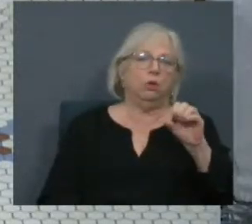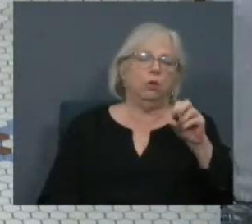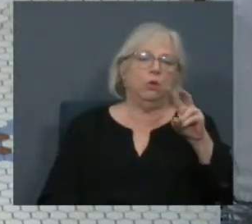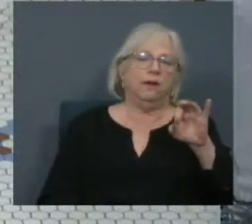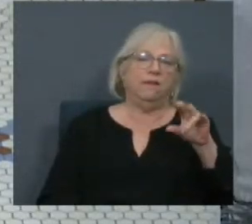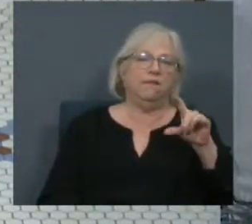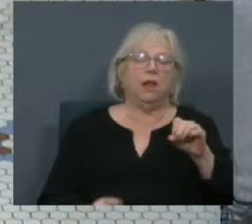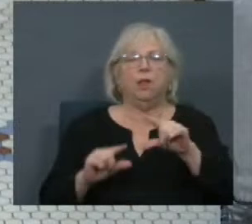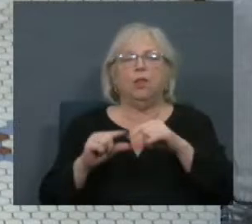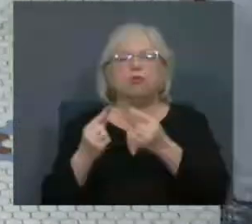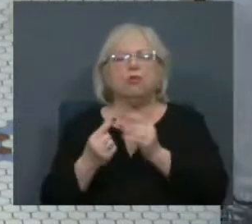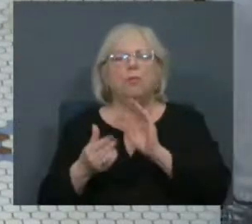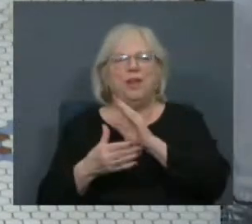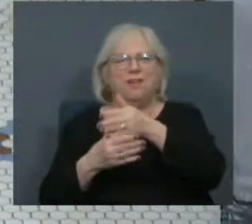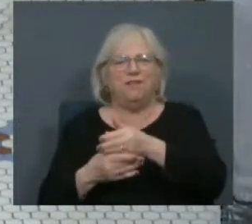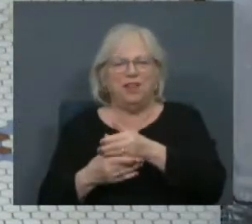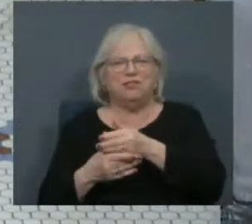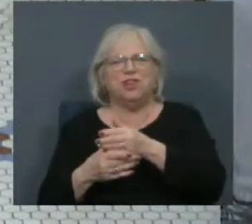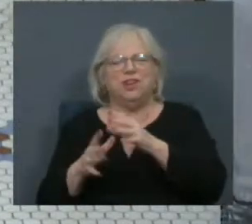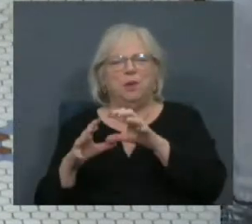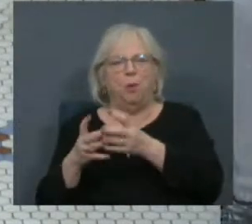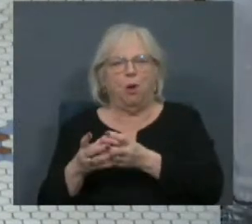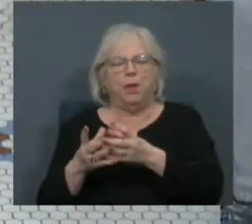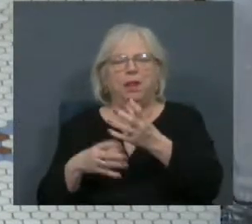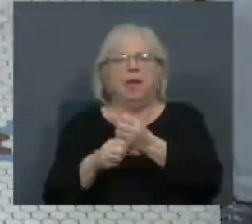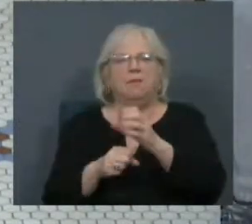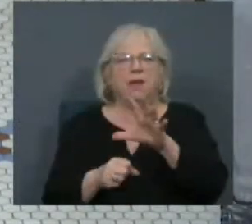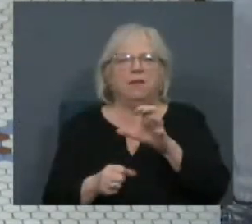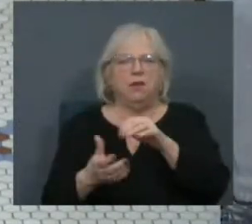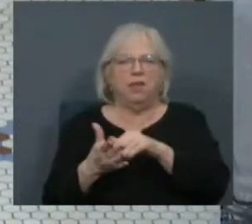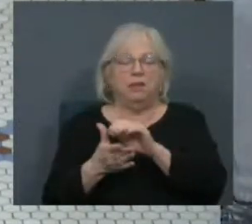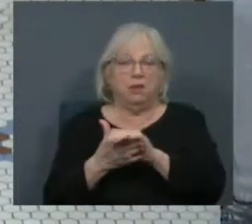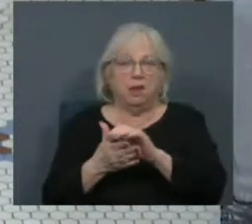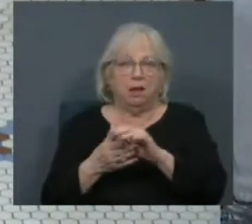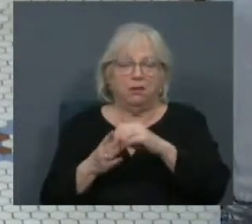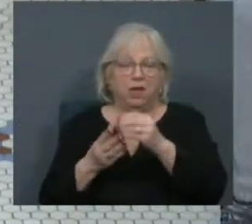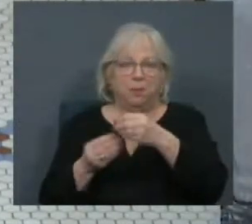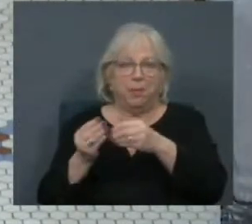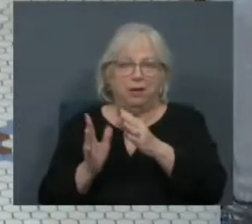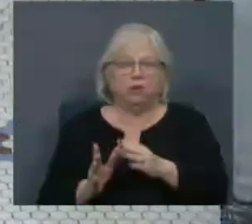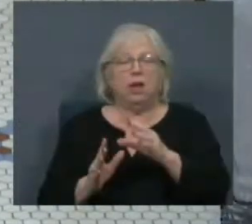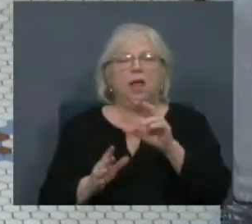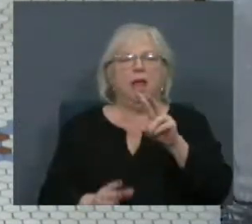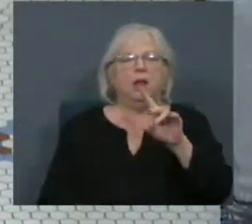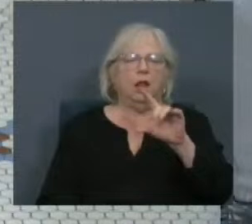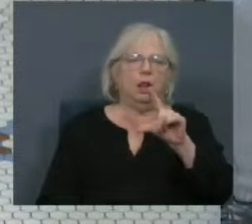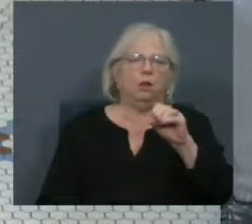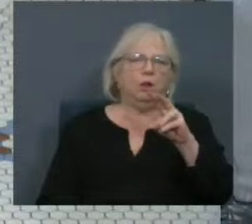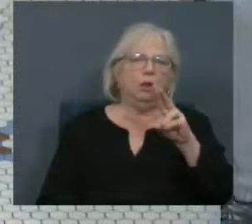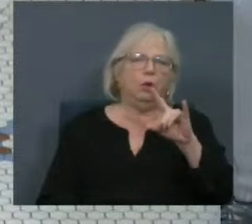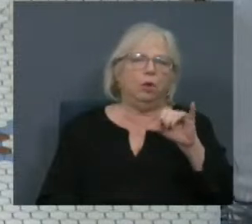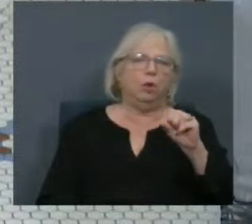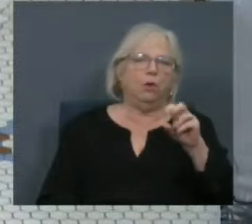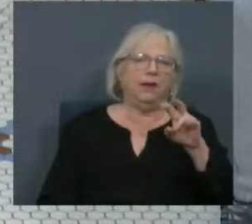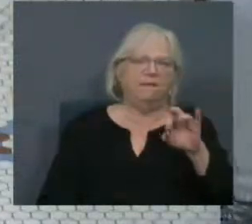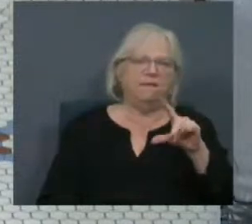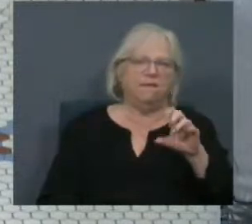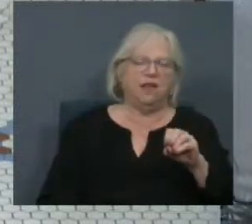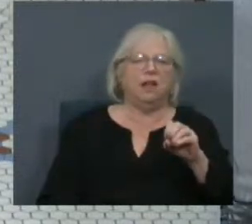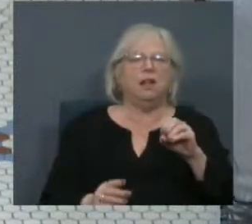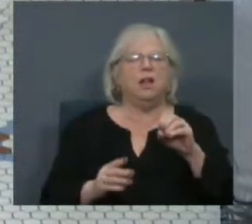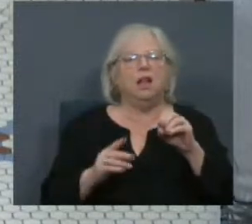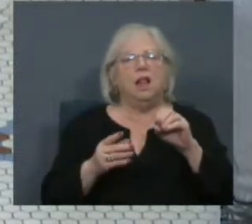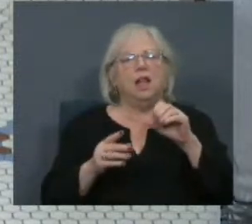Intervention Department that received more than $500,000 in a recent budget. And Louisville's non-fatal shootings and total shooting victims each